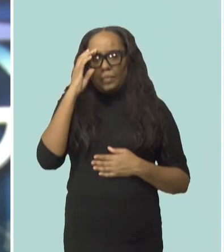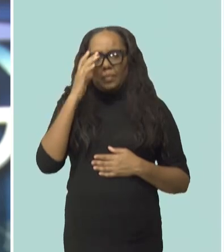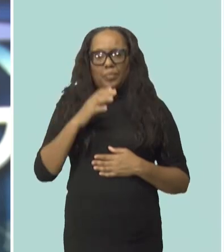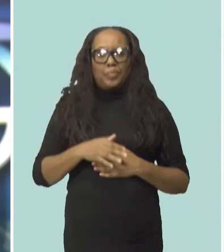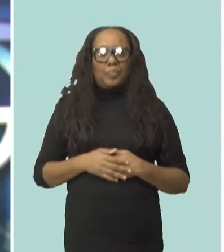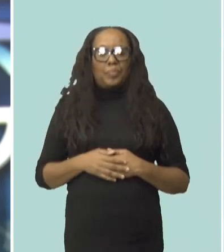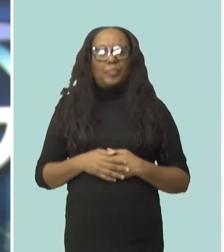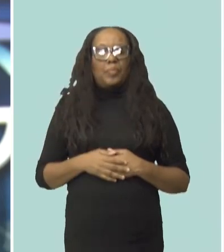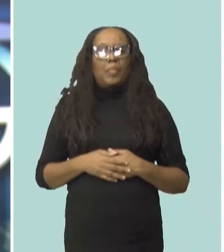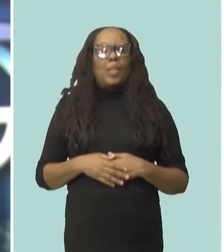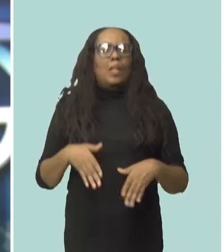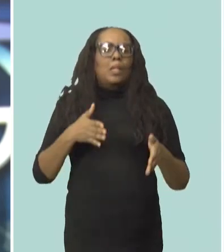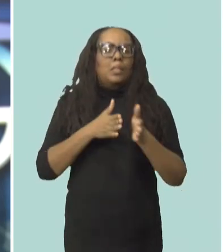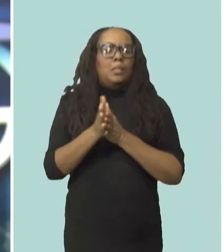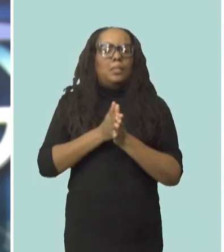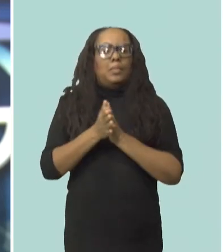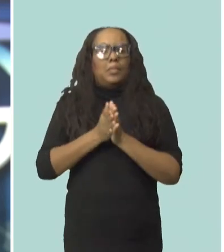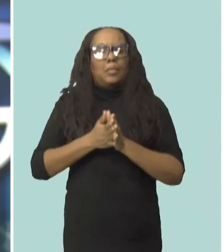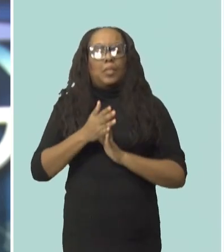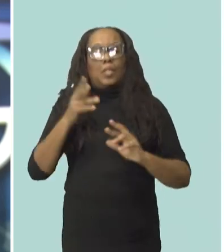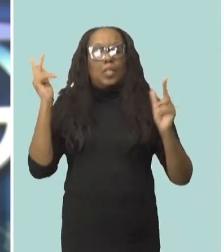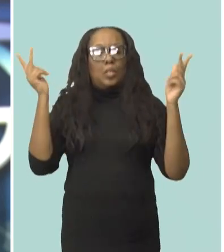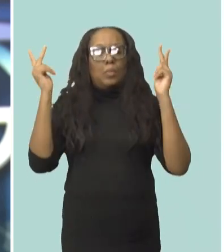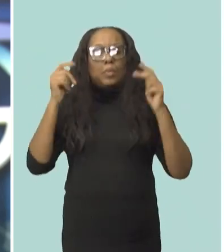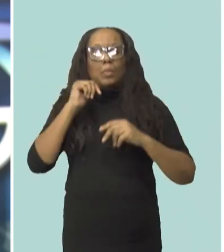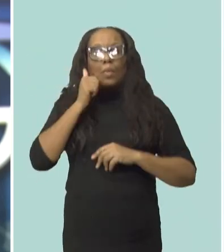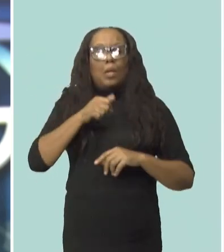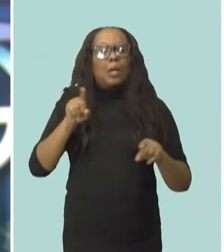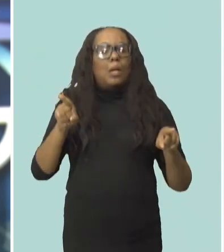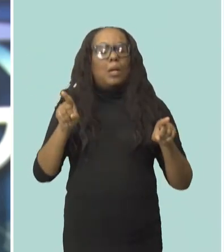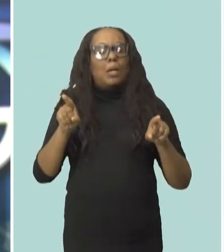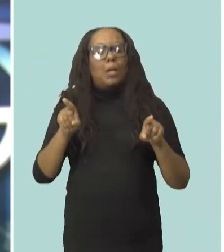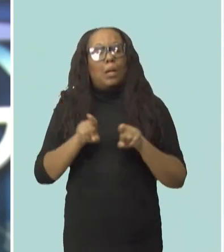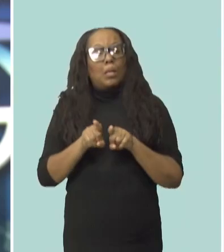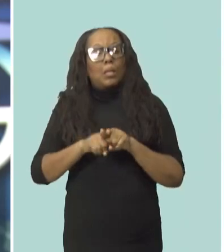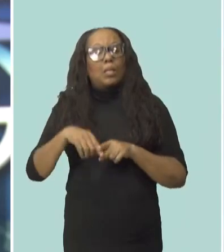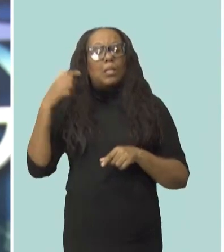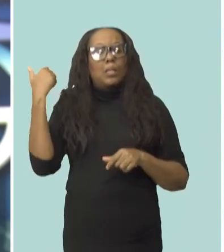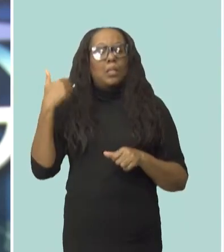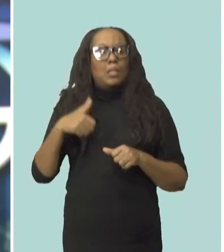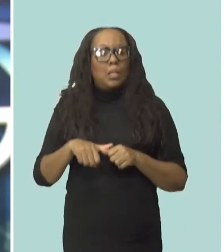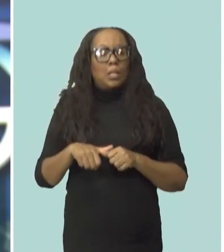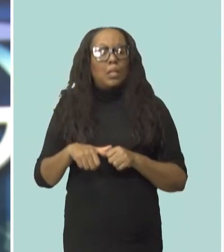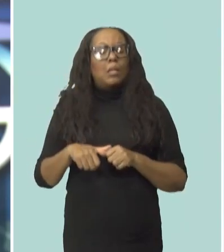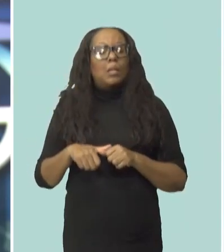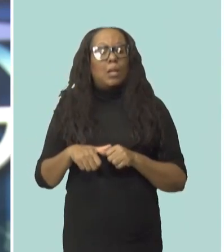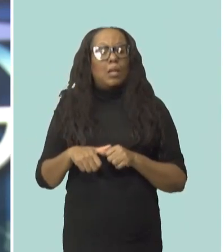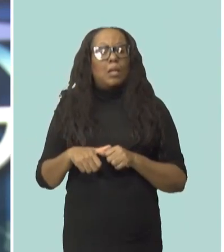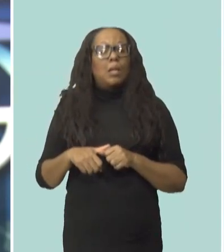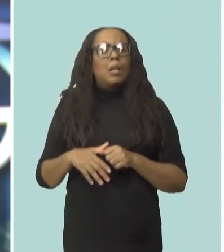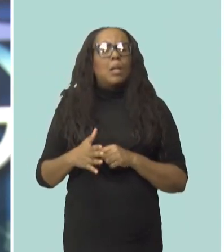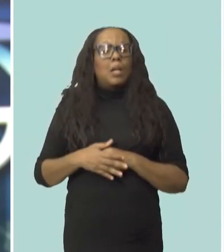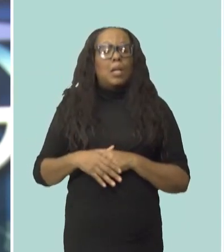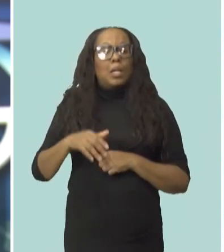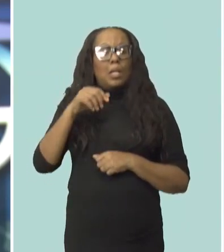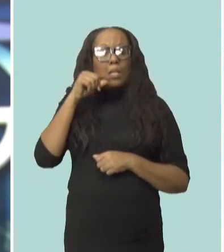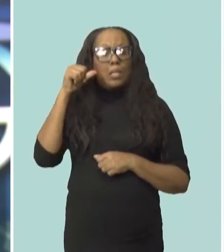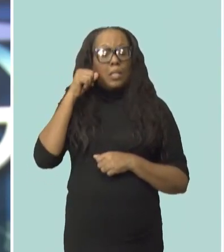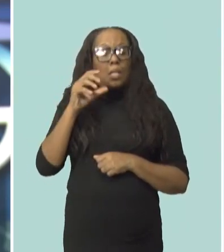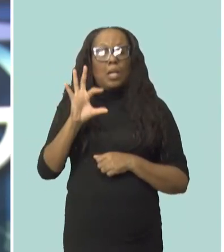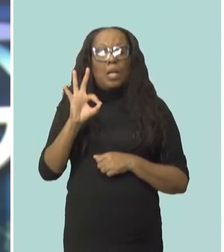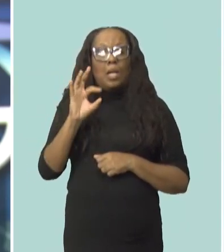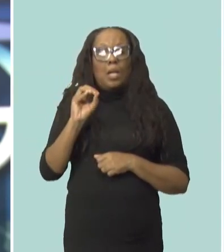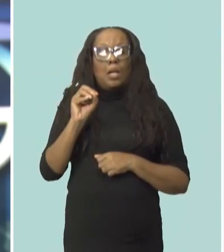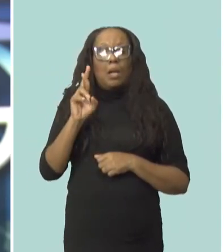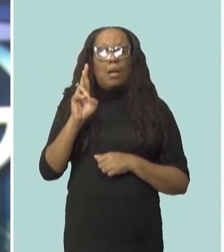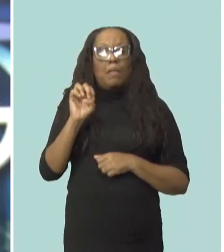And as Mr. Worrell looks ahead to Grand Kadooment tomorrow, he's also mindful of what worked well during the 4-day morning jump